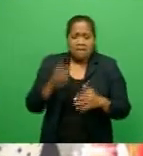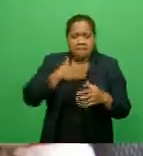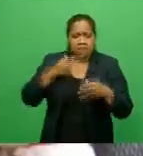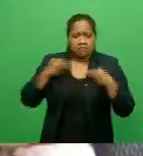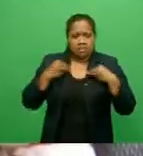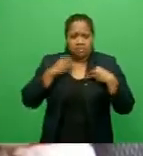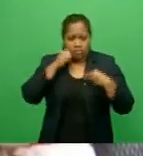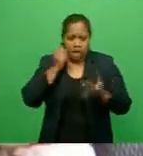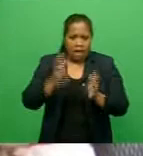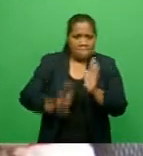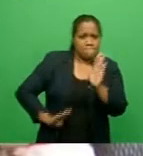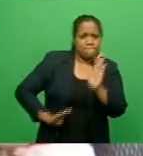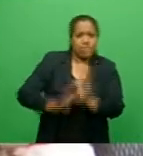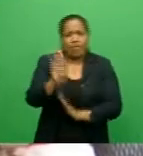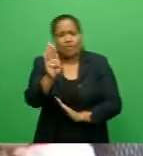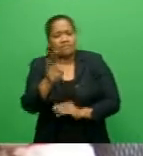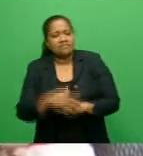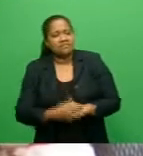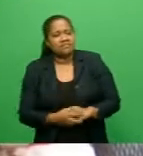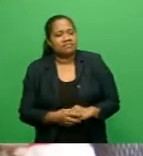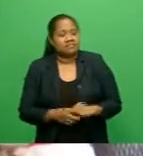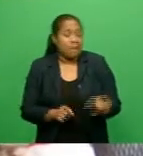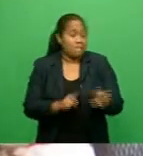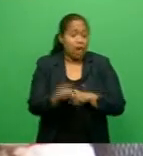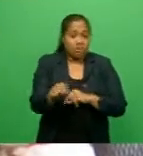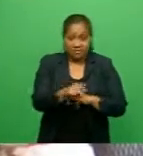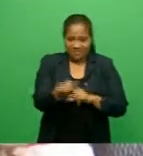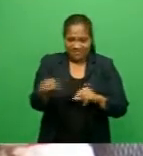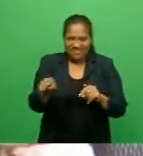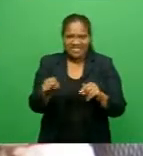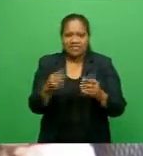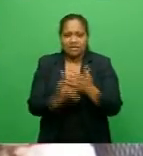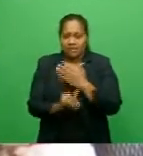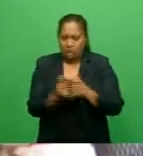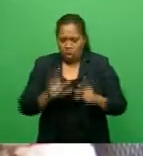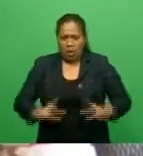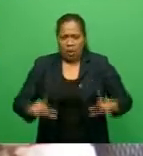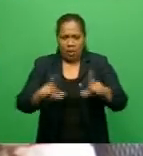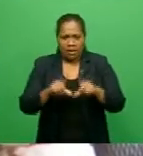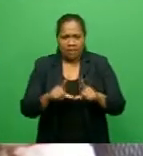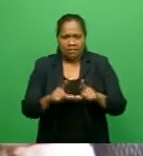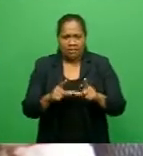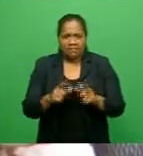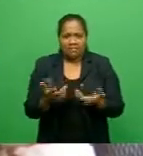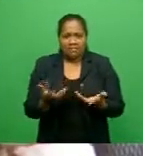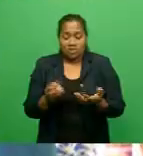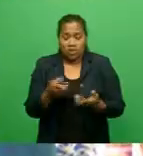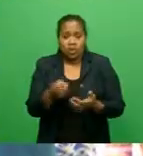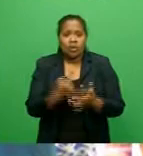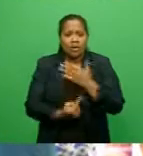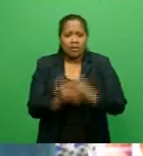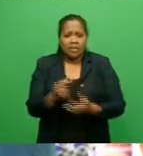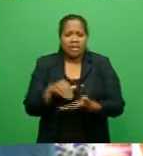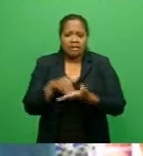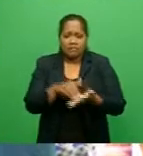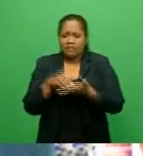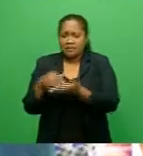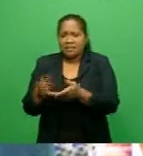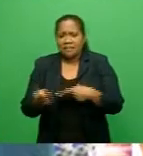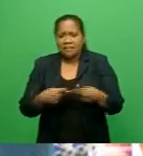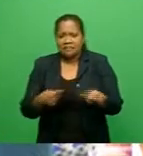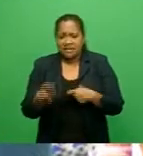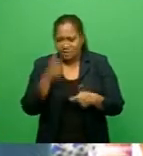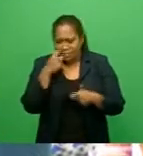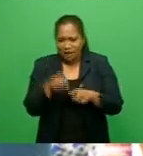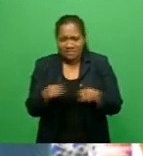way. Case says she sources most of her ingredients locally, and this in turn also helps market vendors. I go around